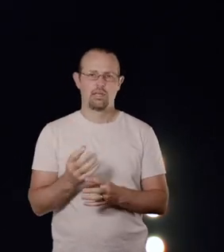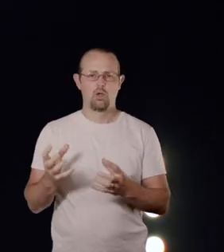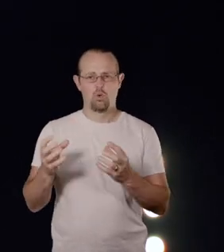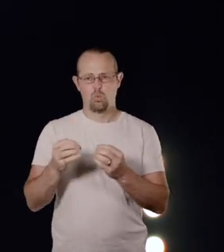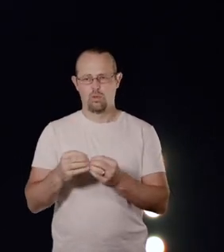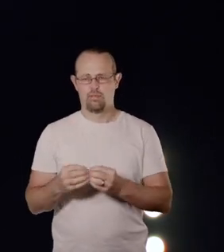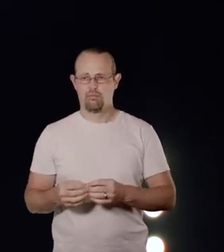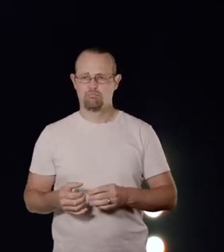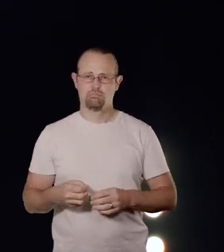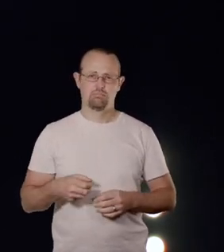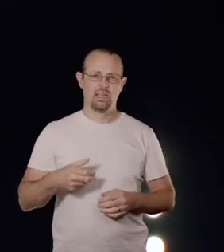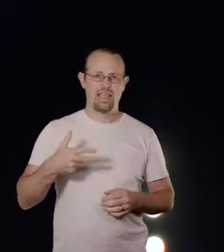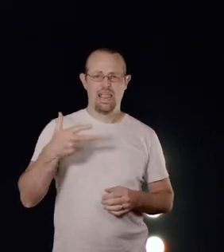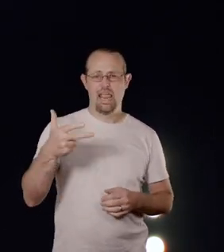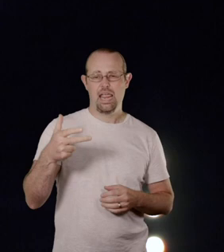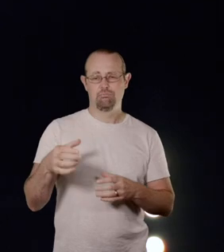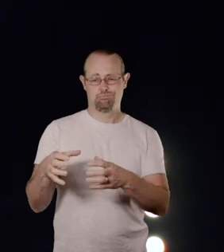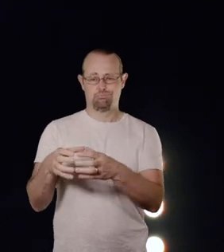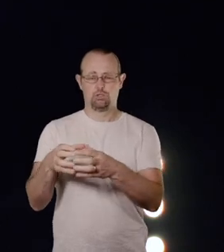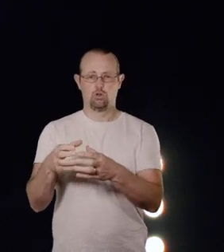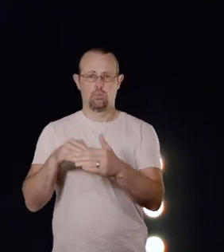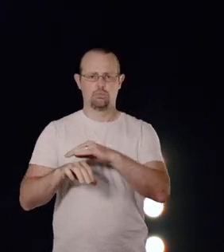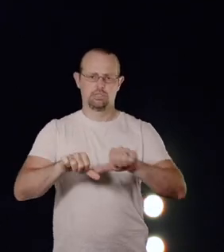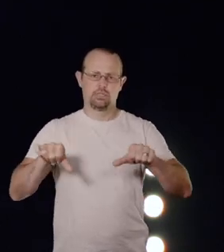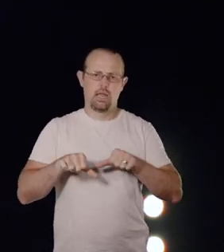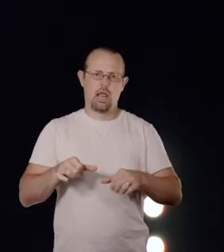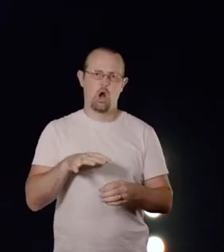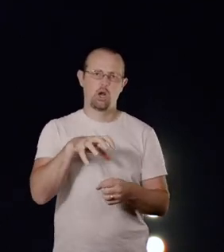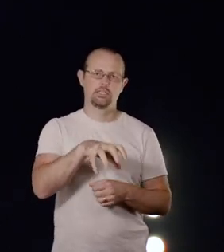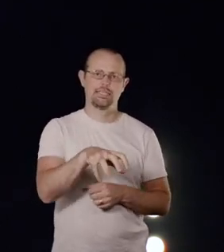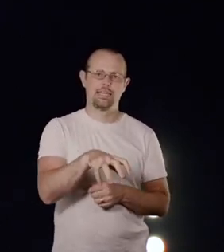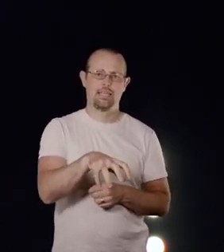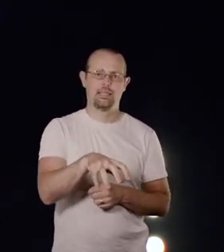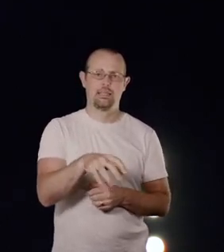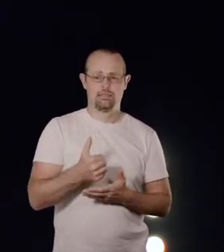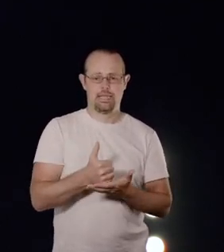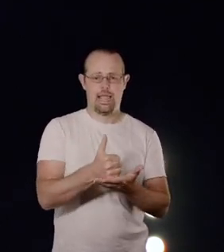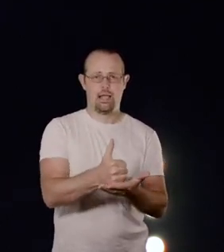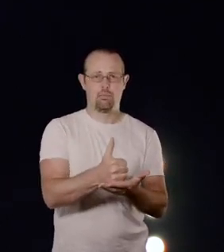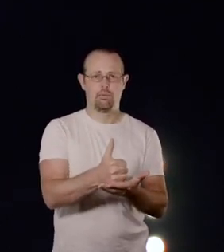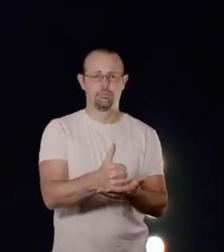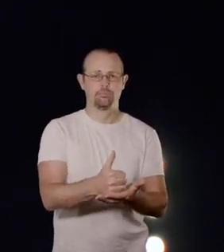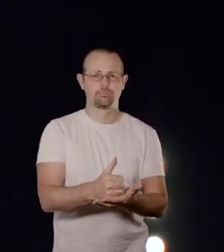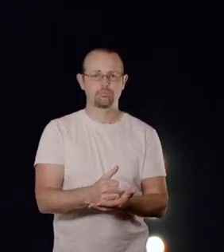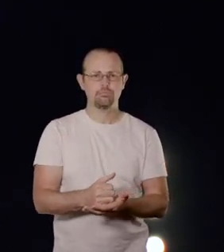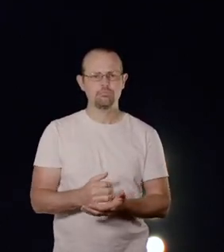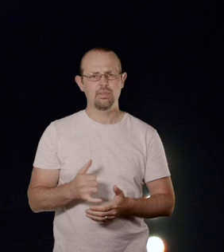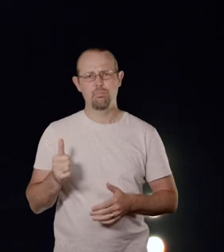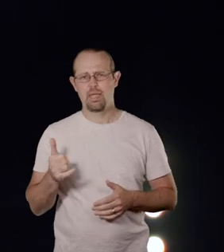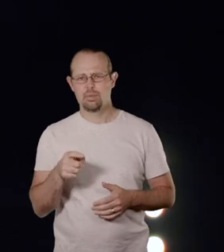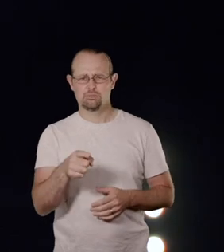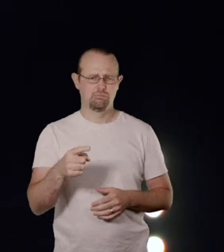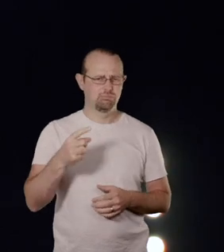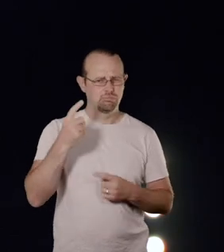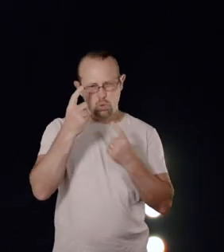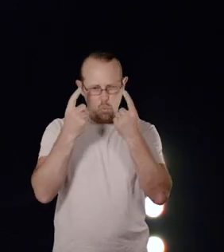our cities to really meet need. So maybe that's where your fear is based. It's to do with your resources, your food, and the things that